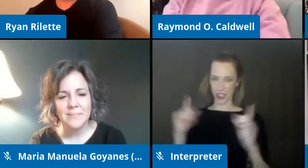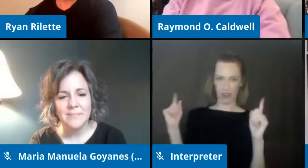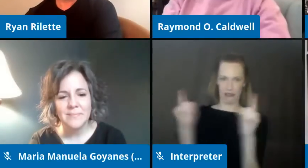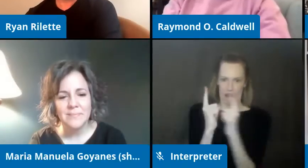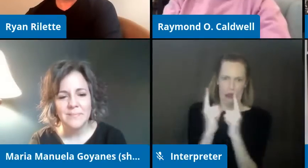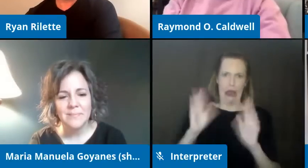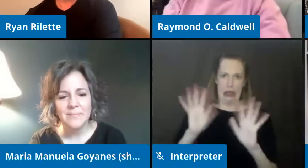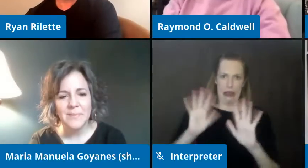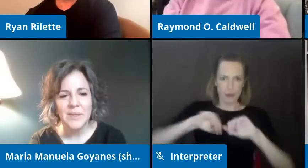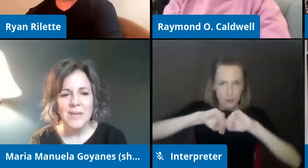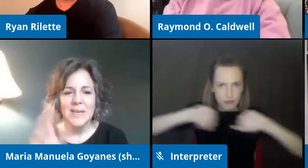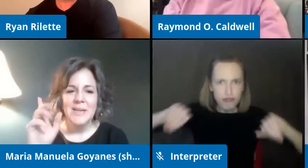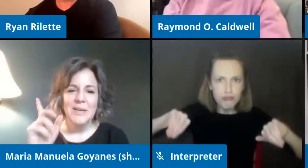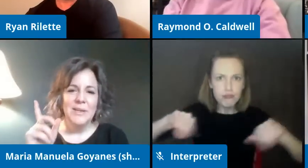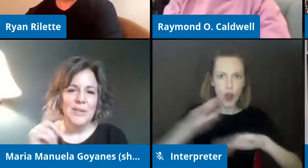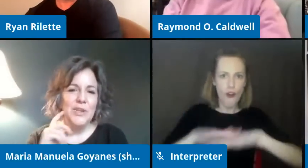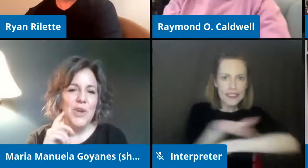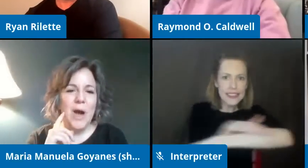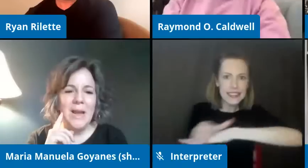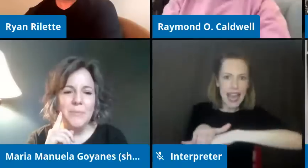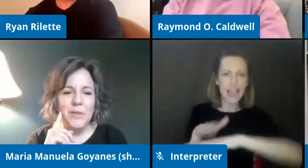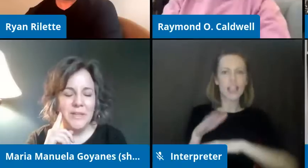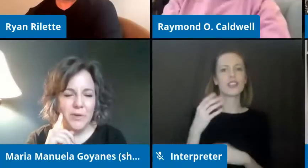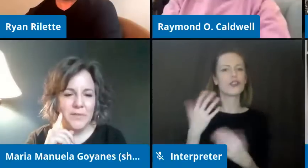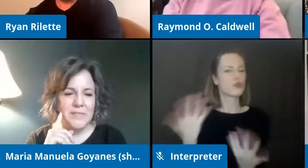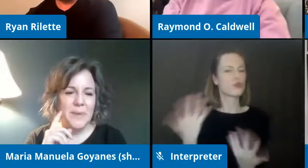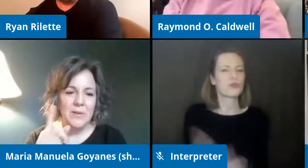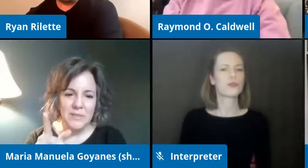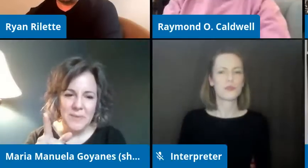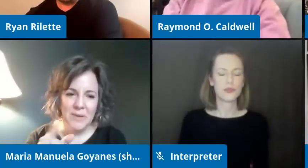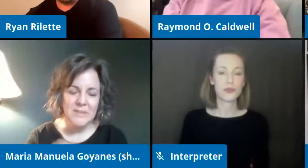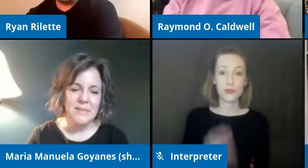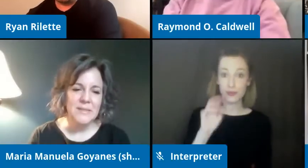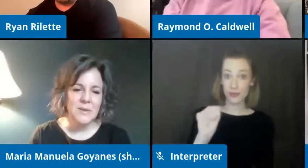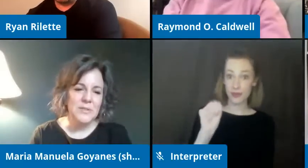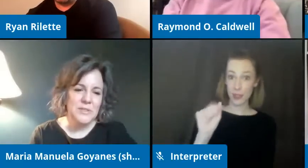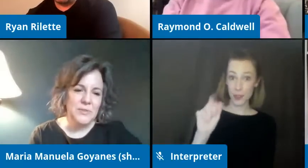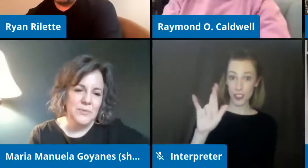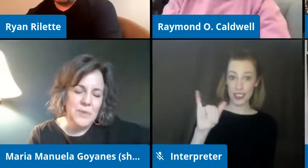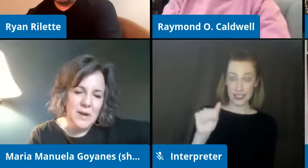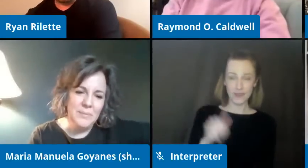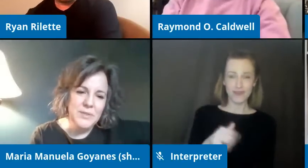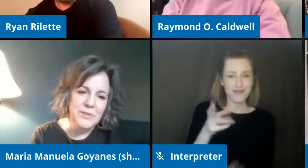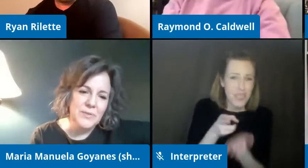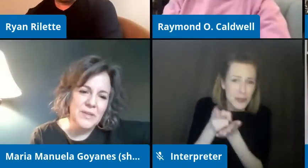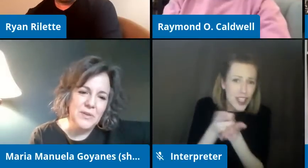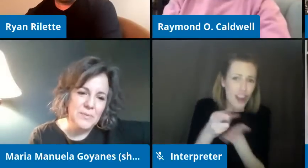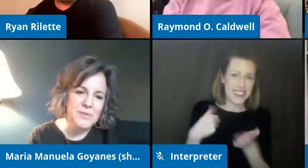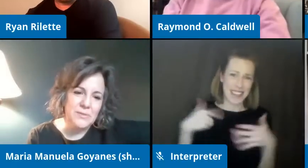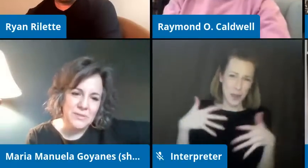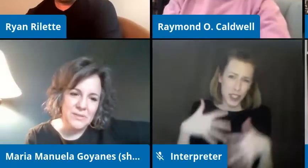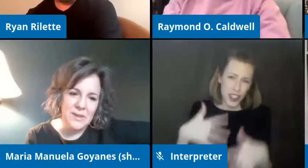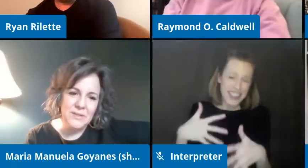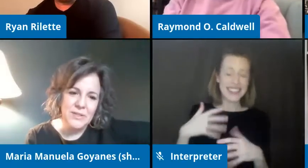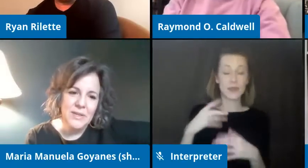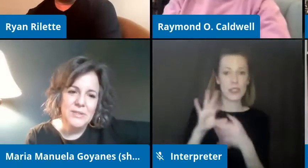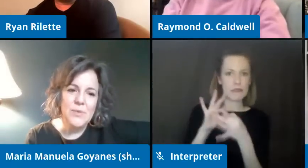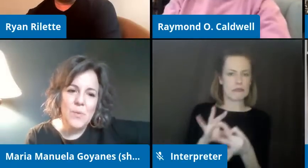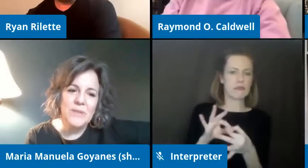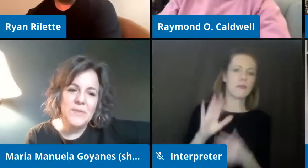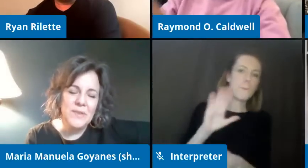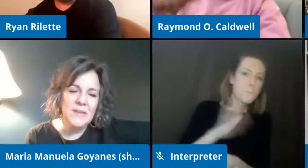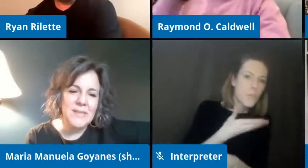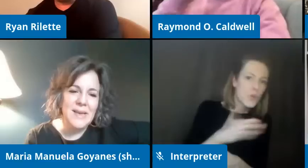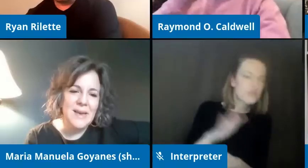Is that really a silly thing to try to like? You know, I'm really nervous about, to be honest, this goes to musical theater and musicals and such.